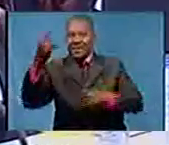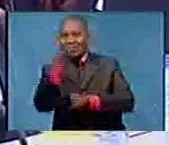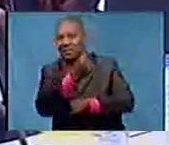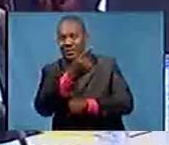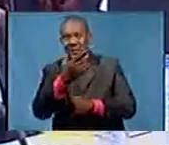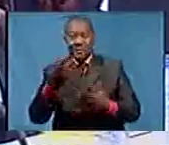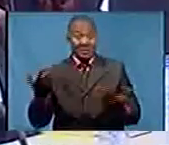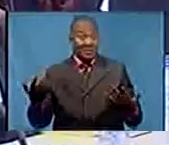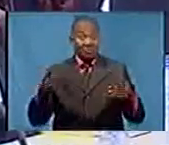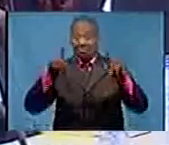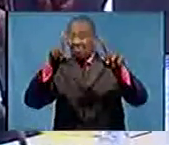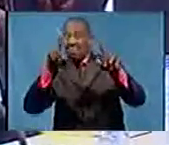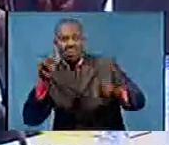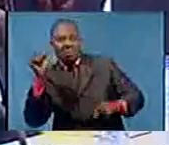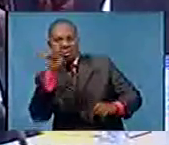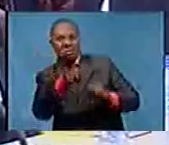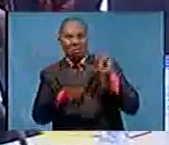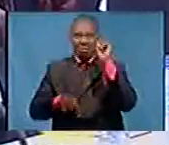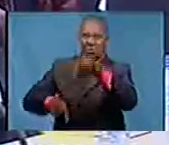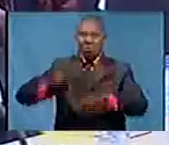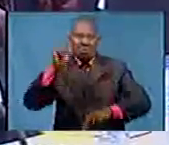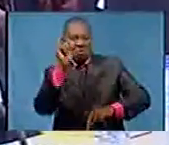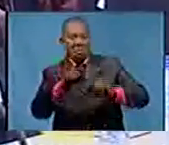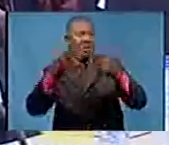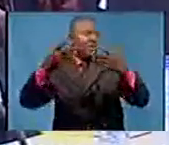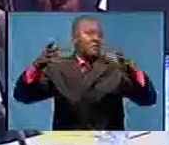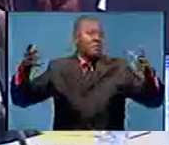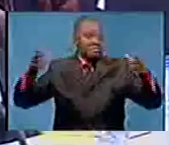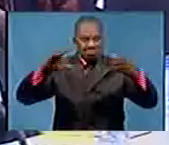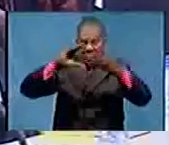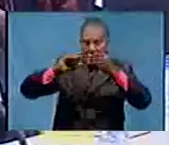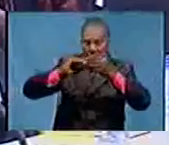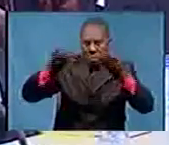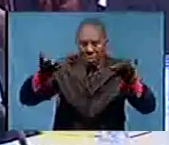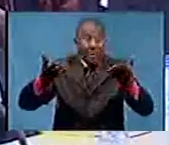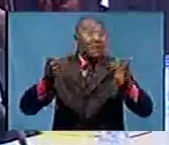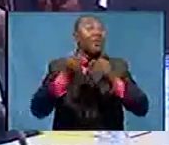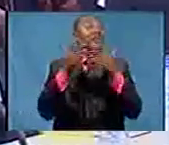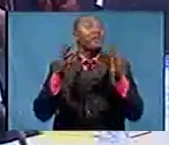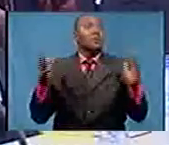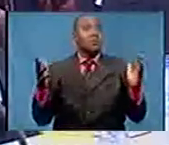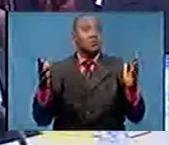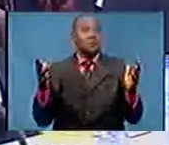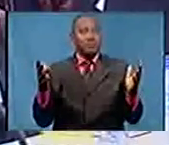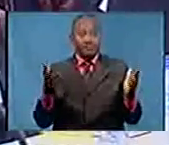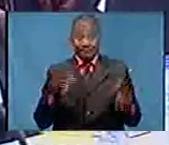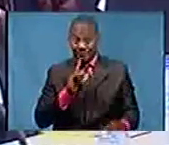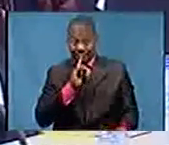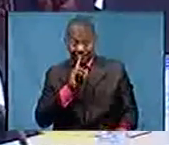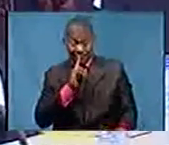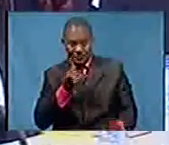over. What we sought to stop was to ensure that during the